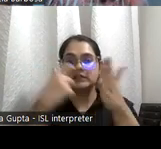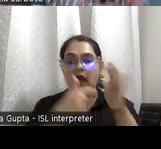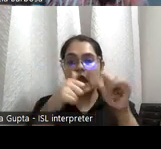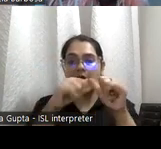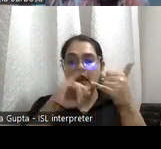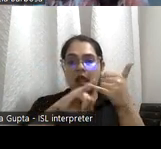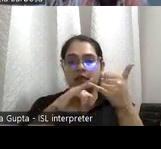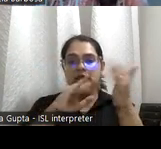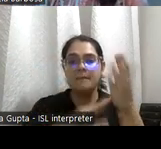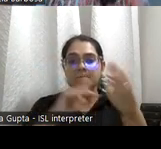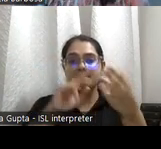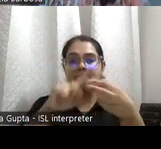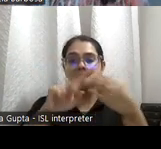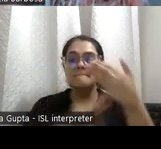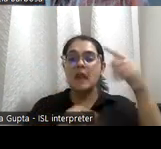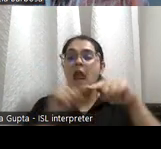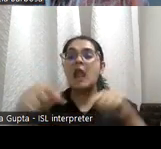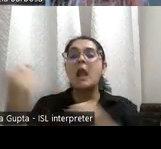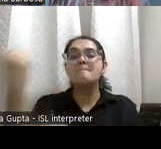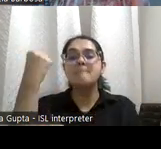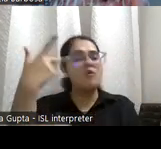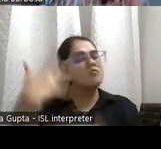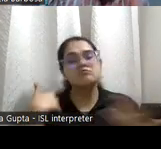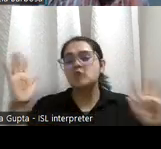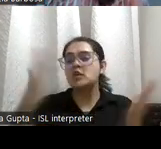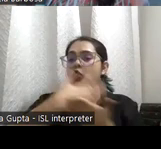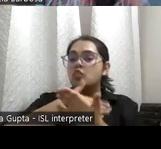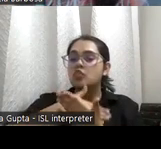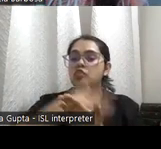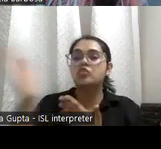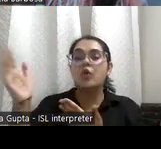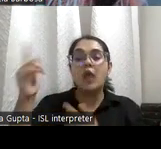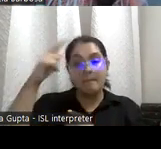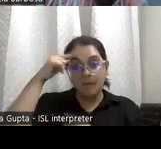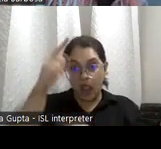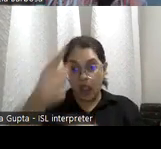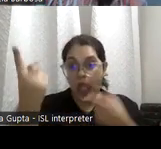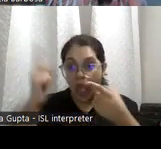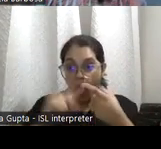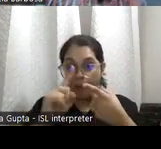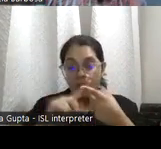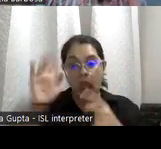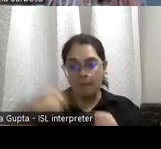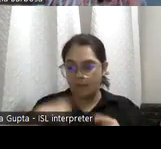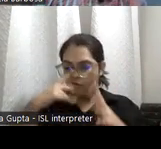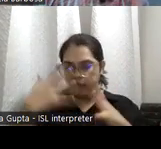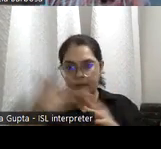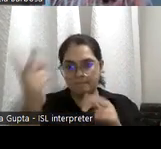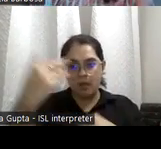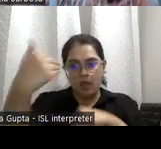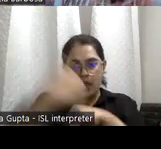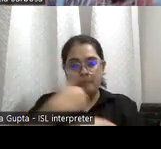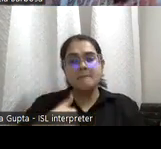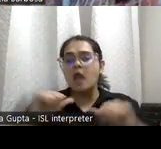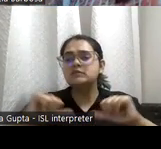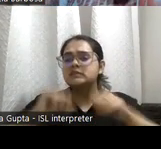tool to remove women from the possibility to achieve power. Next slide,